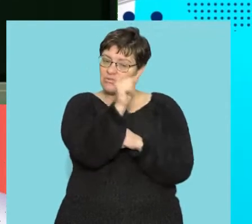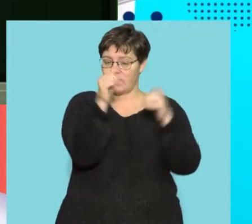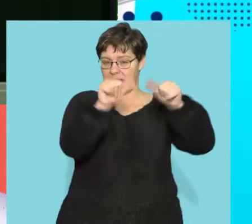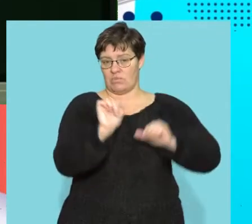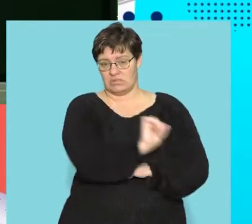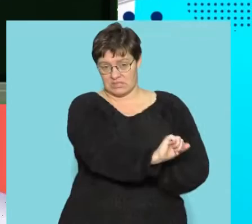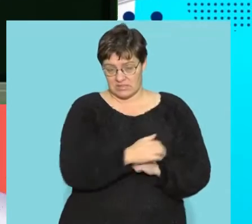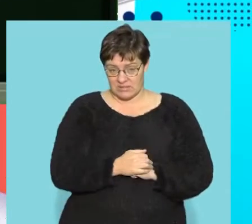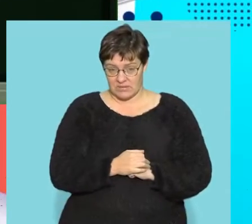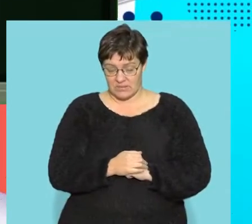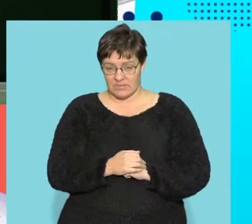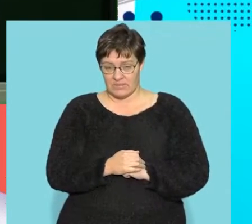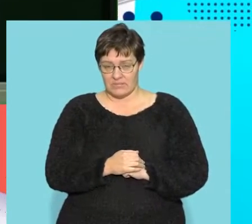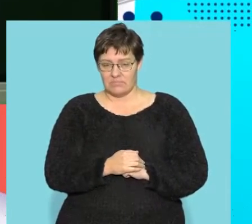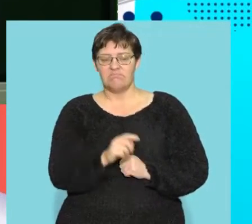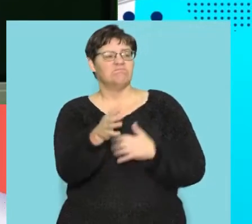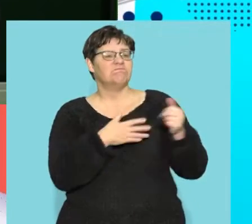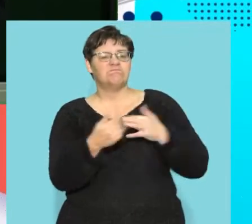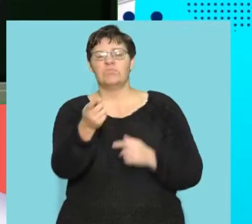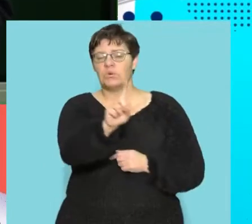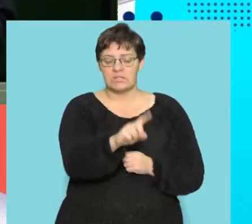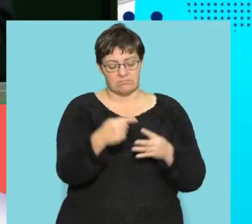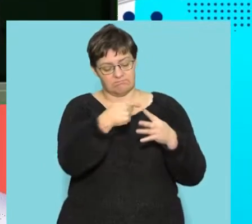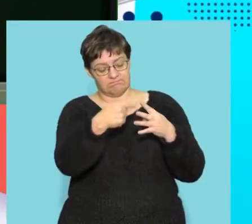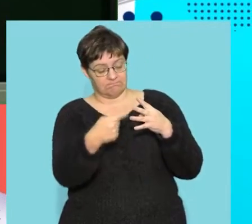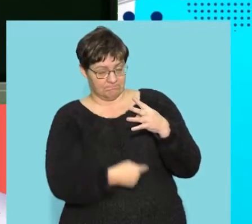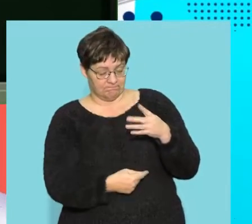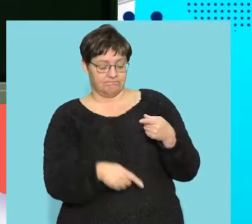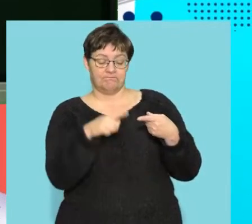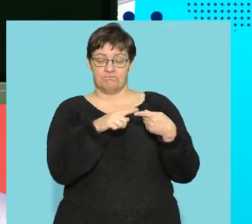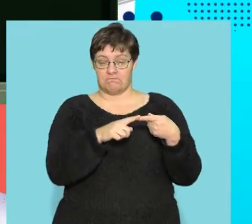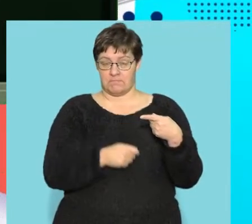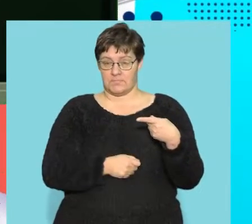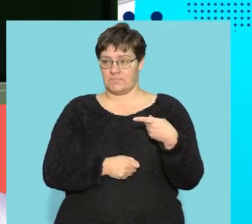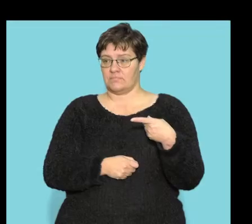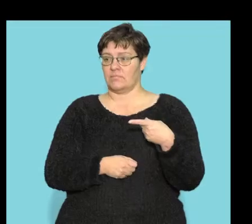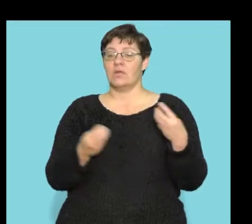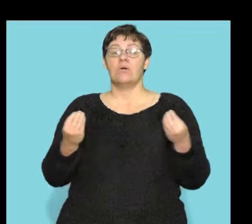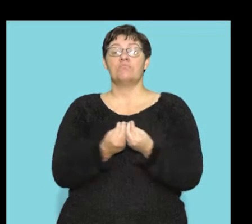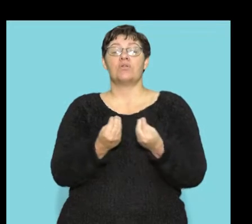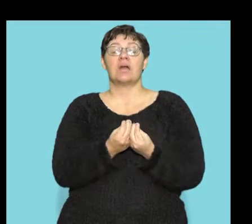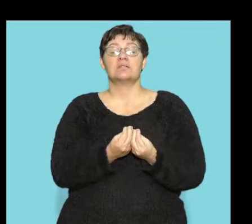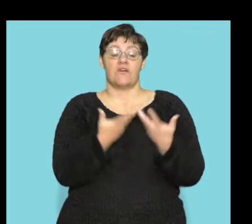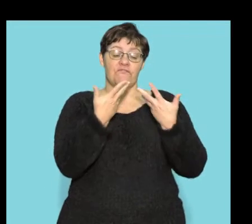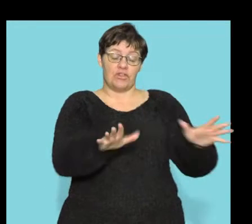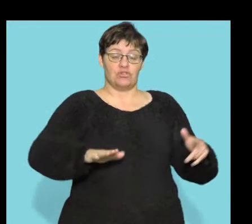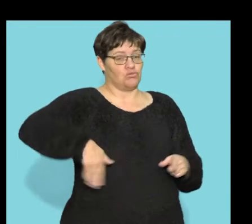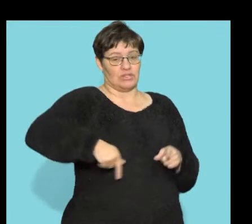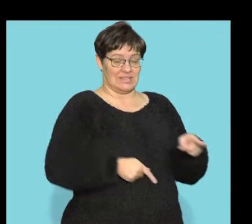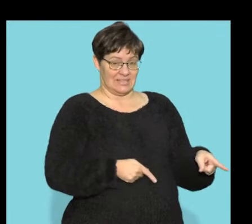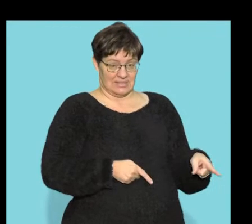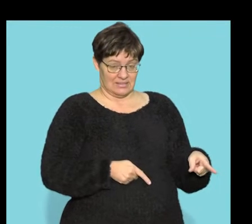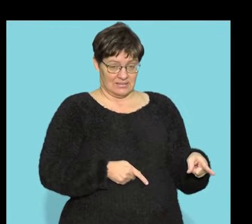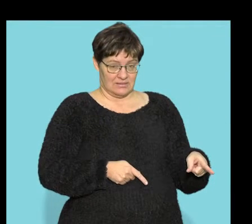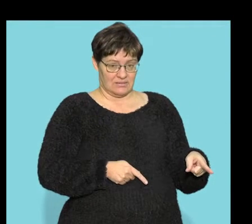manufacturing account. In other words, it deals with the following. Number 1, products that have not yet been completely